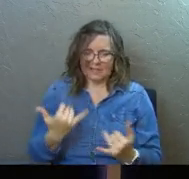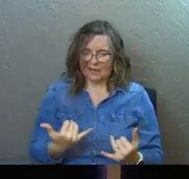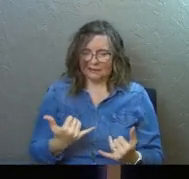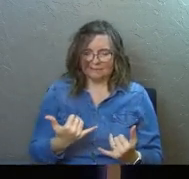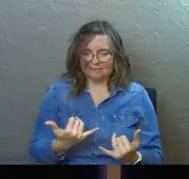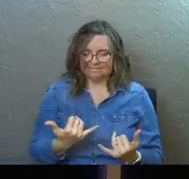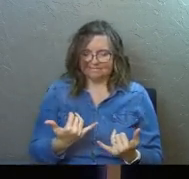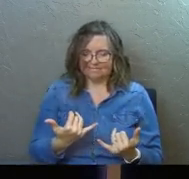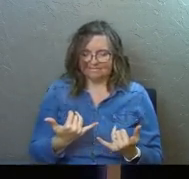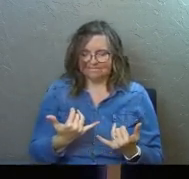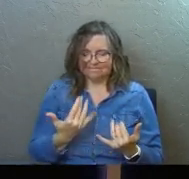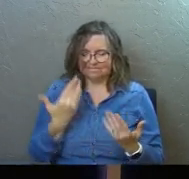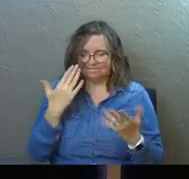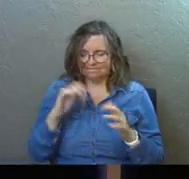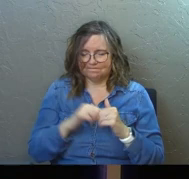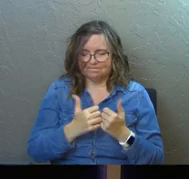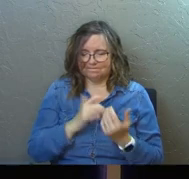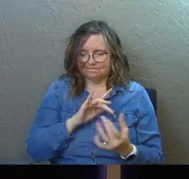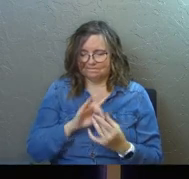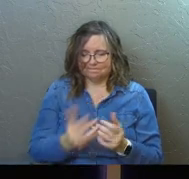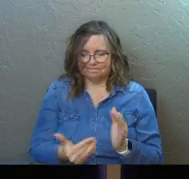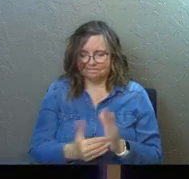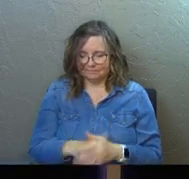it's a long time since I felt that way.